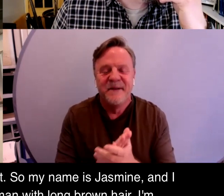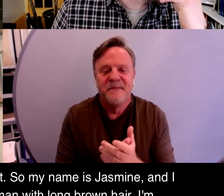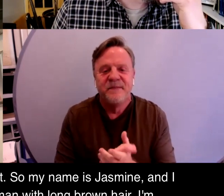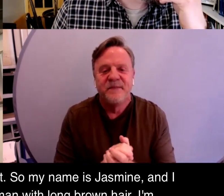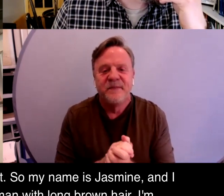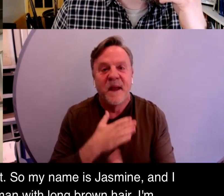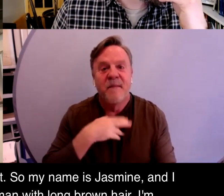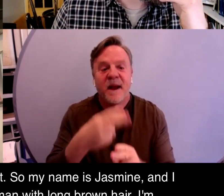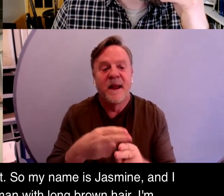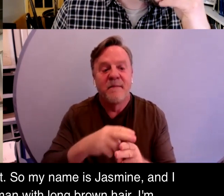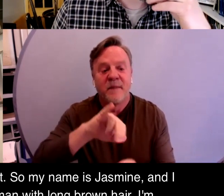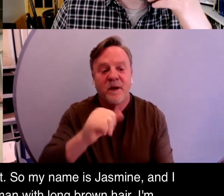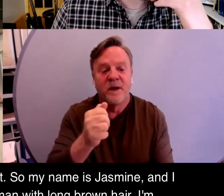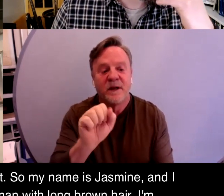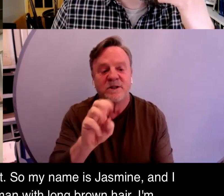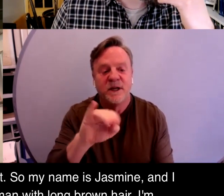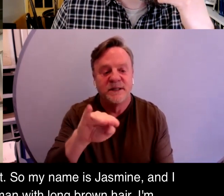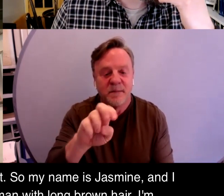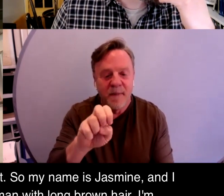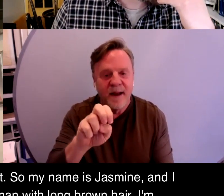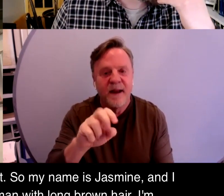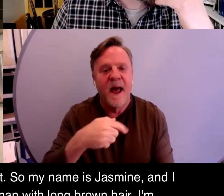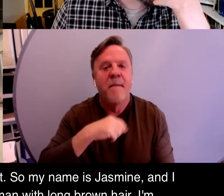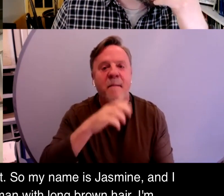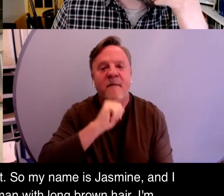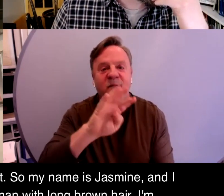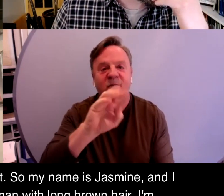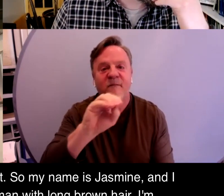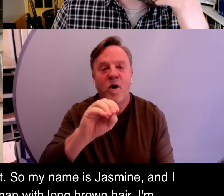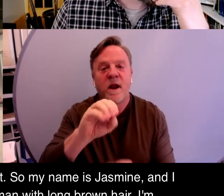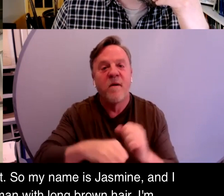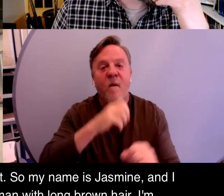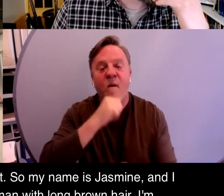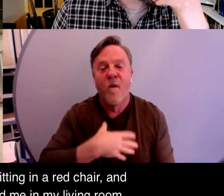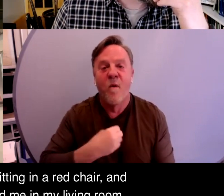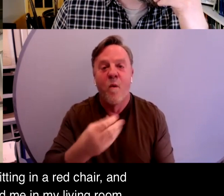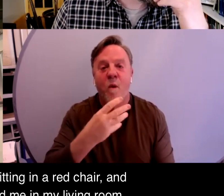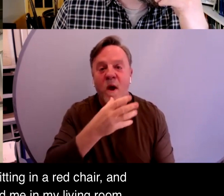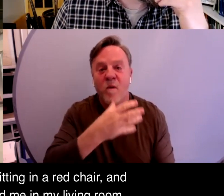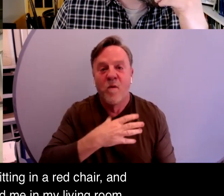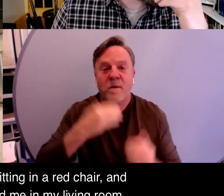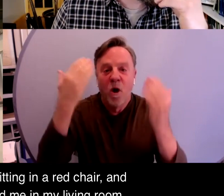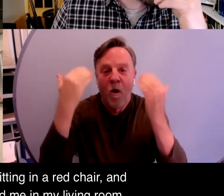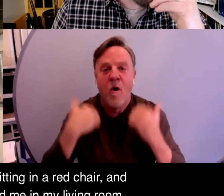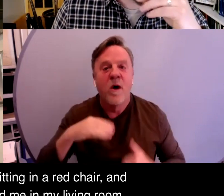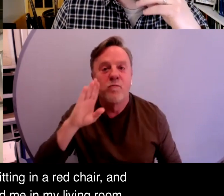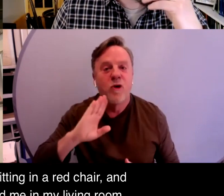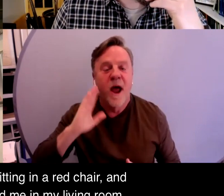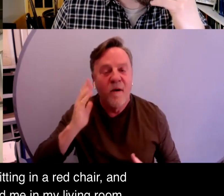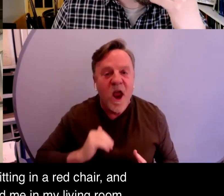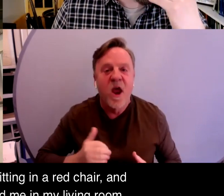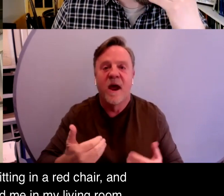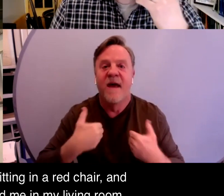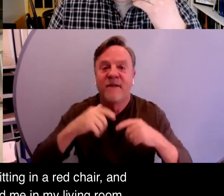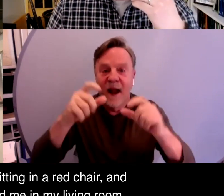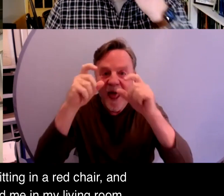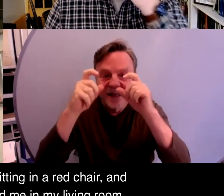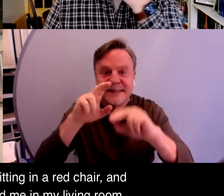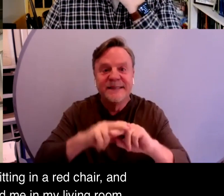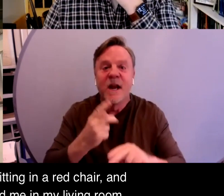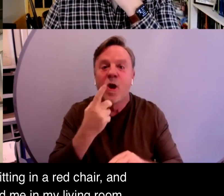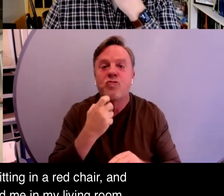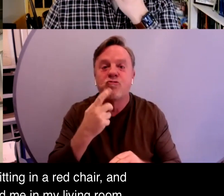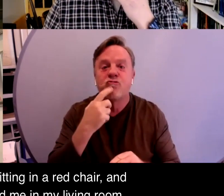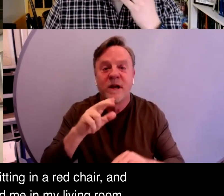My name's Jasmine, and I am a 40-year-old white woman with long brown hair. I'm wearing glasses. I'm sitting in a red chair, and there are